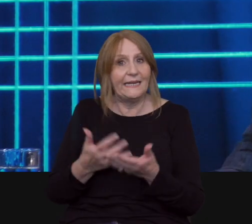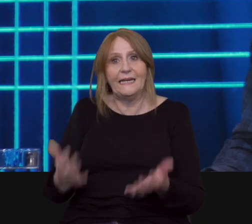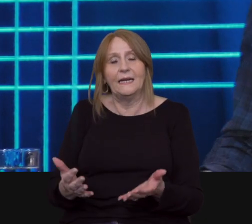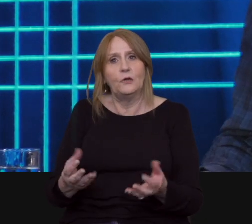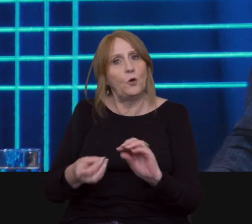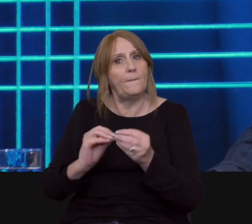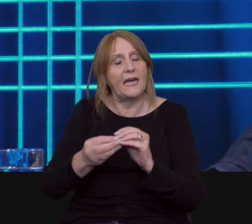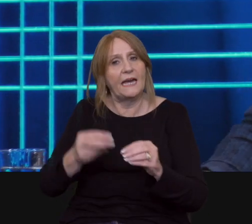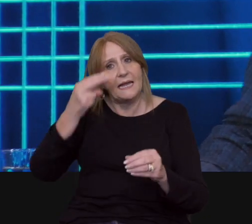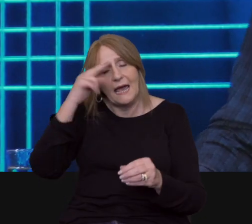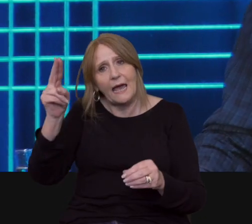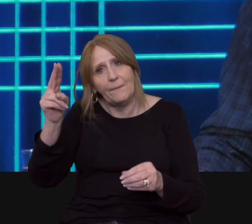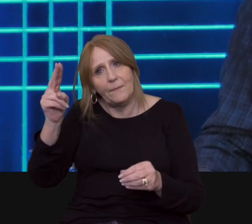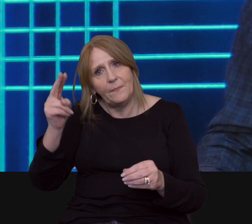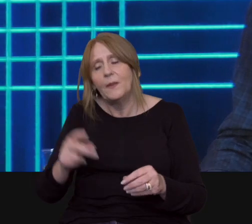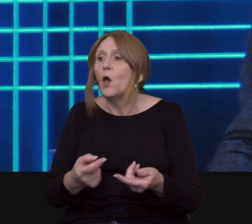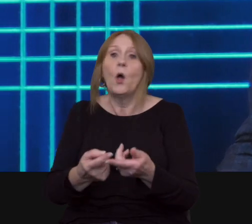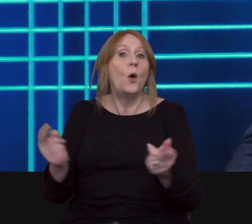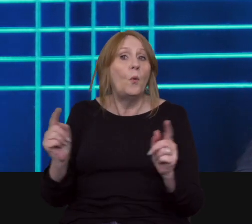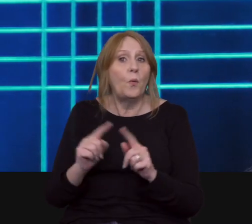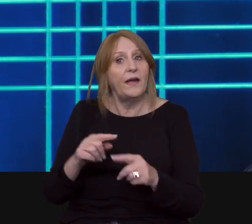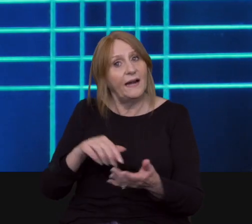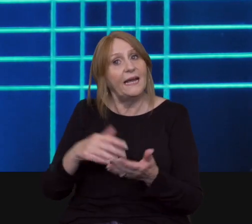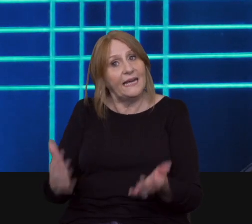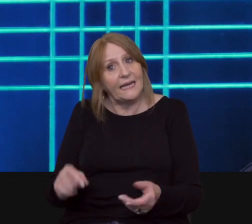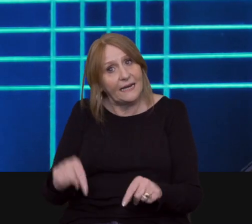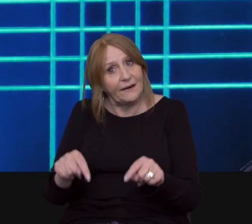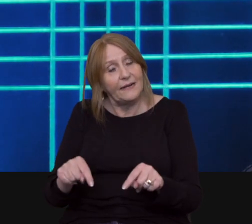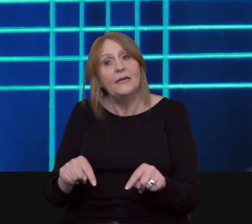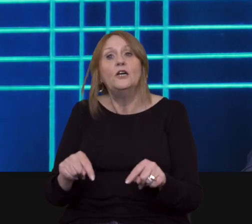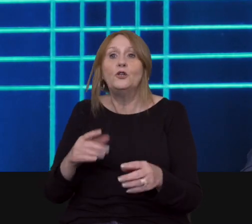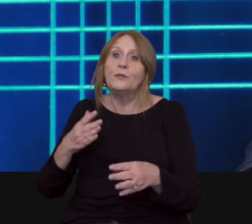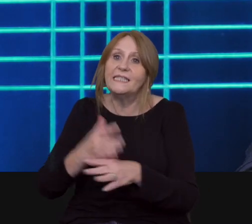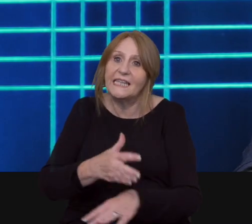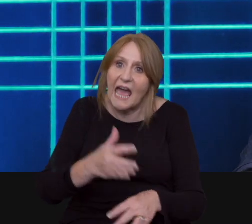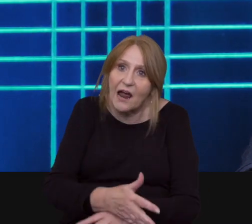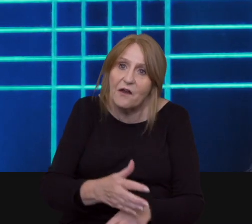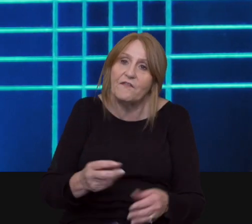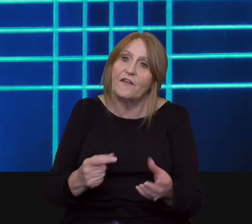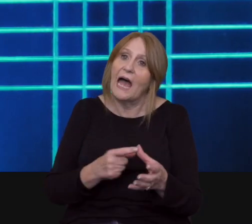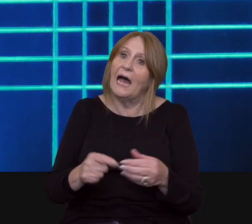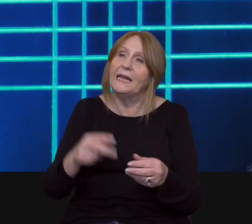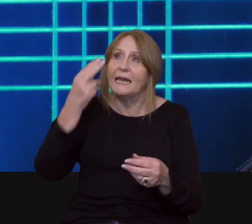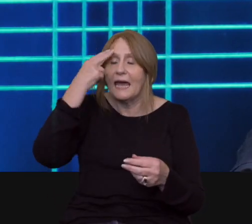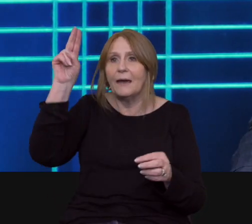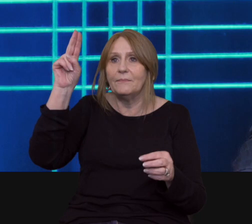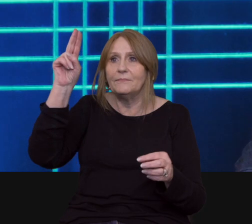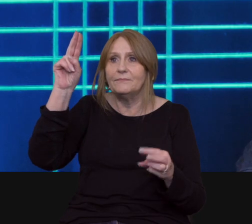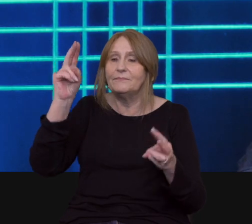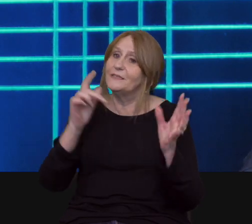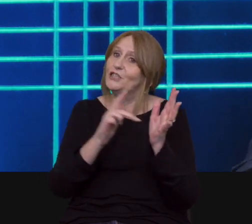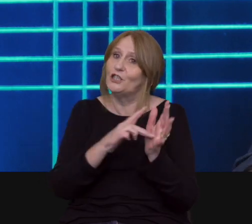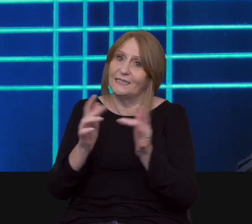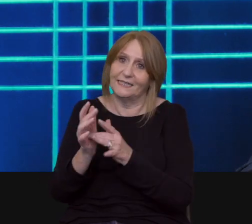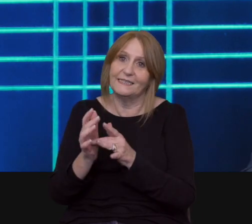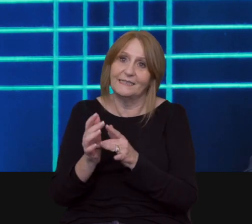the revelation that it's Jesus. It's God. It's God the Father, God the Son, God the Holy Spirit that's fully at work in your